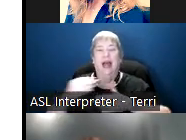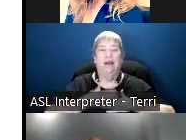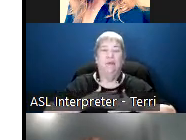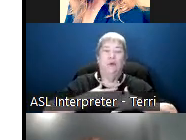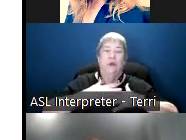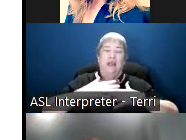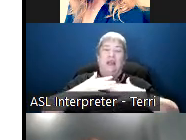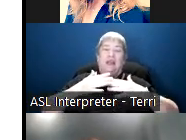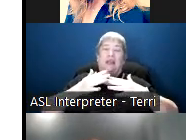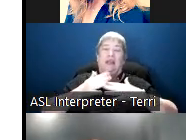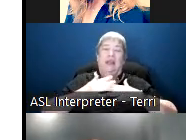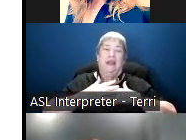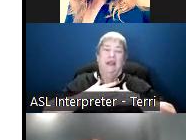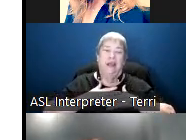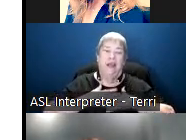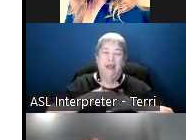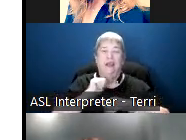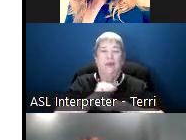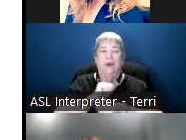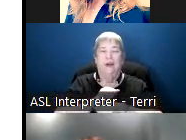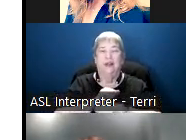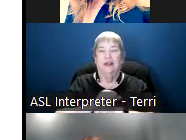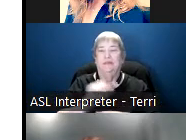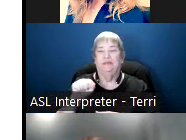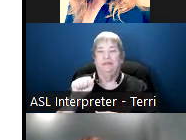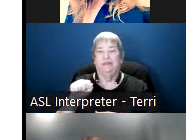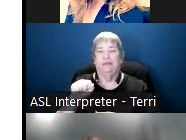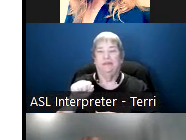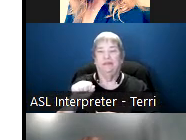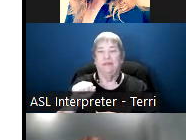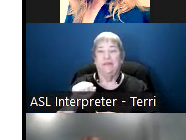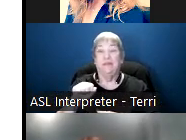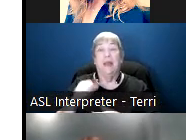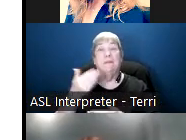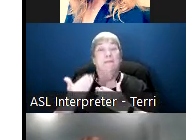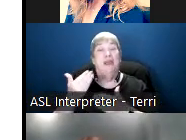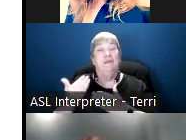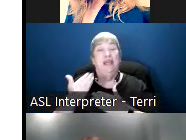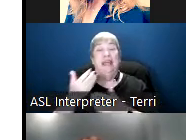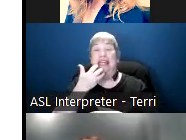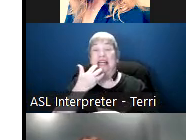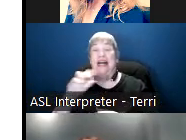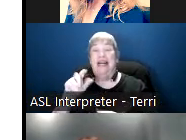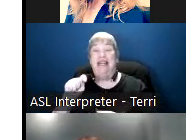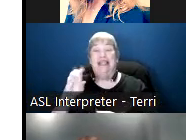Yes. For someone, it is being in their hot tub after work. That sounds